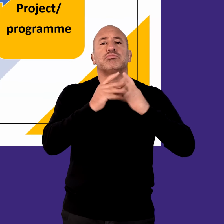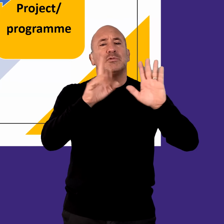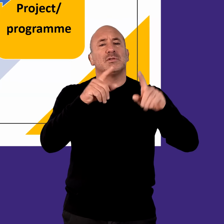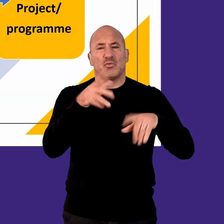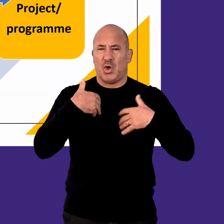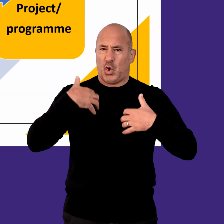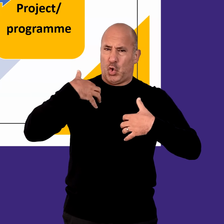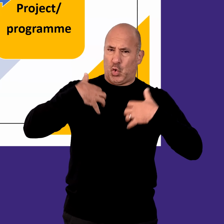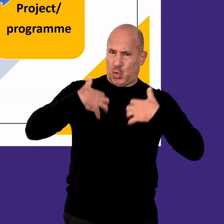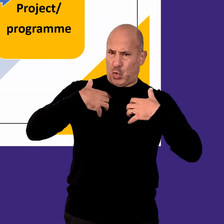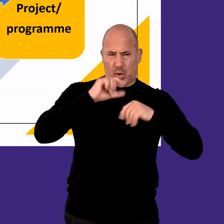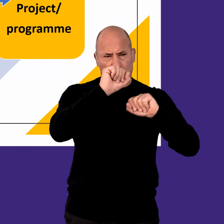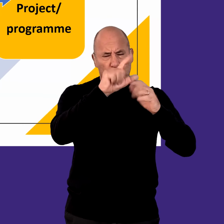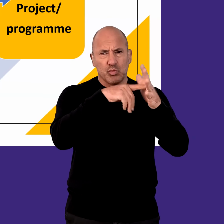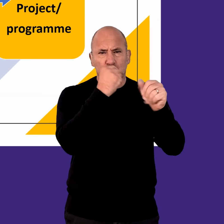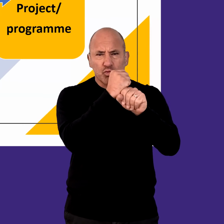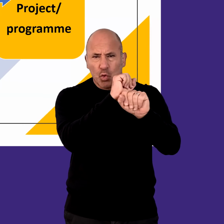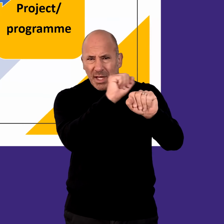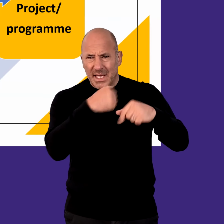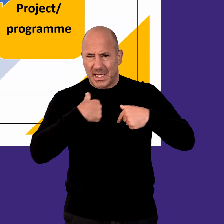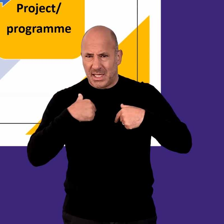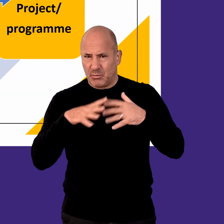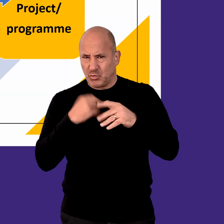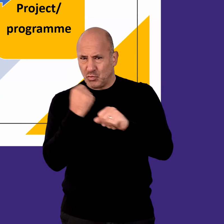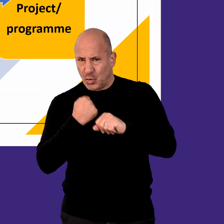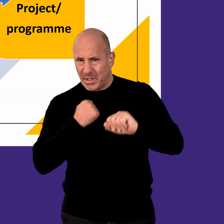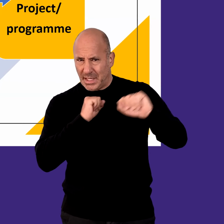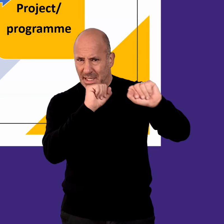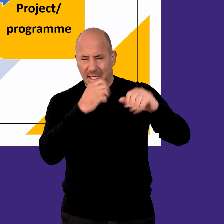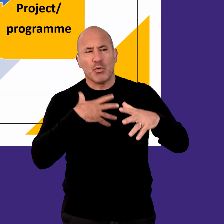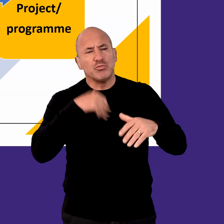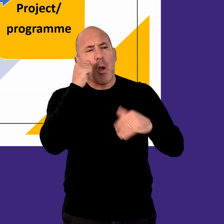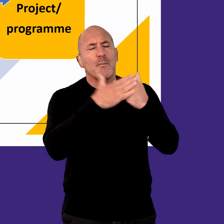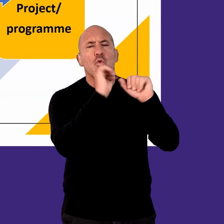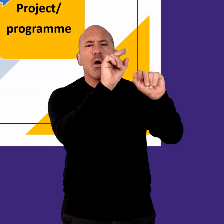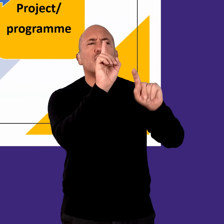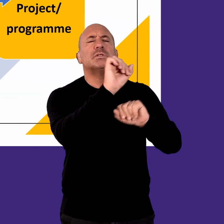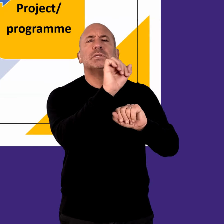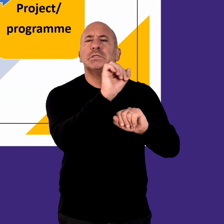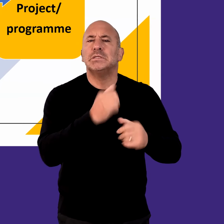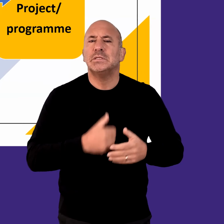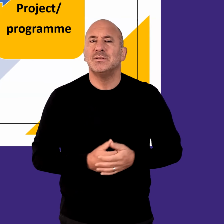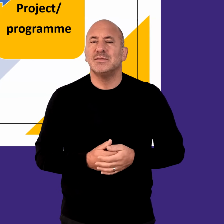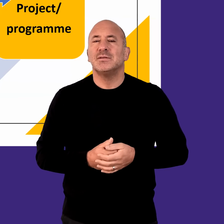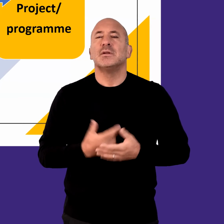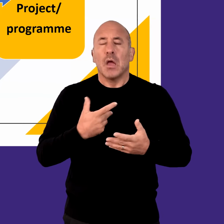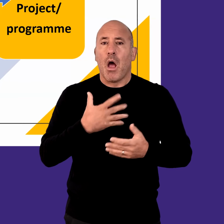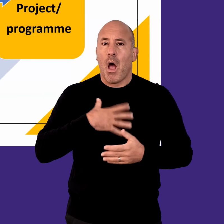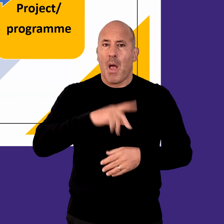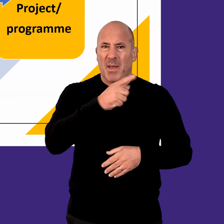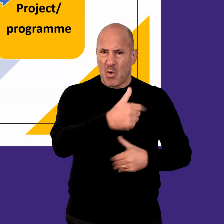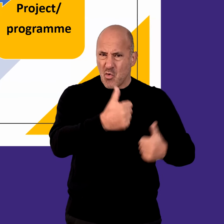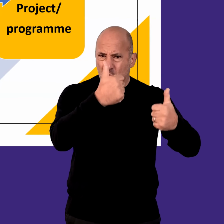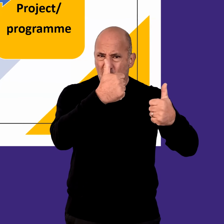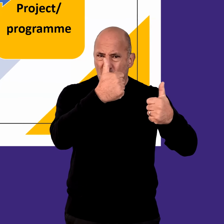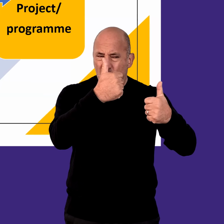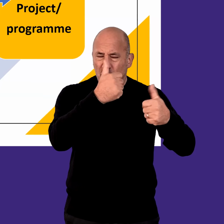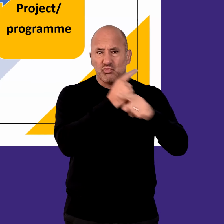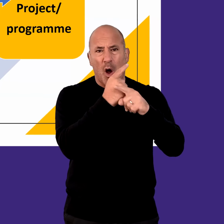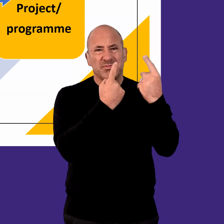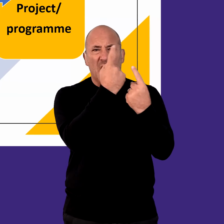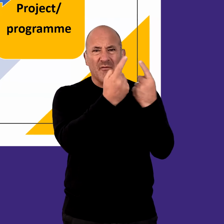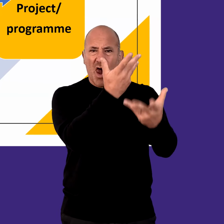we start the conversation by saying, we're really interested in what you're doing and we'd love to find out more. And what we found is people are really happy